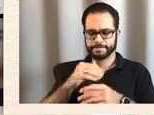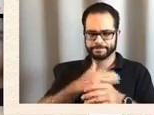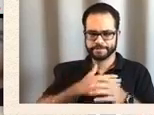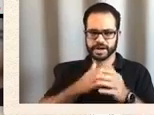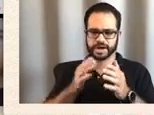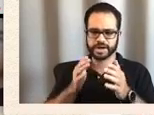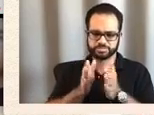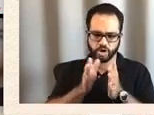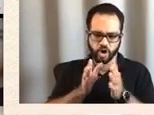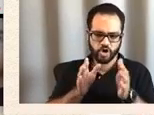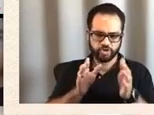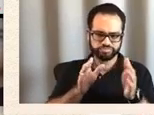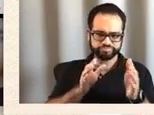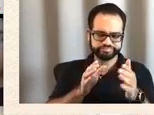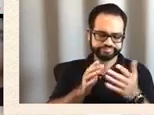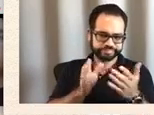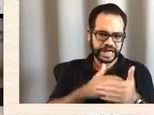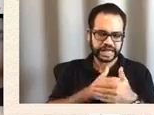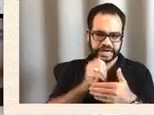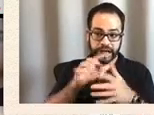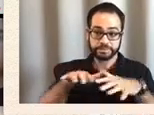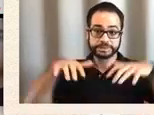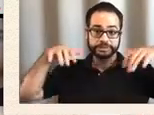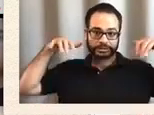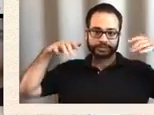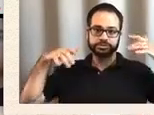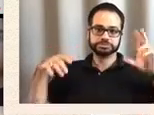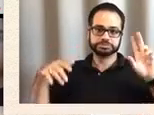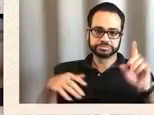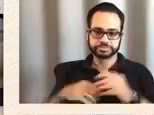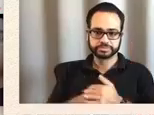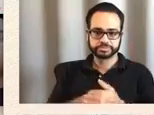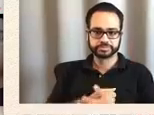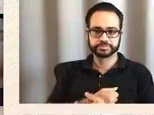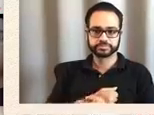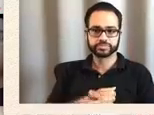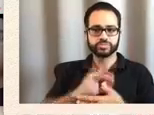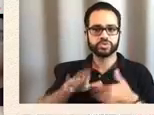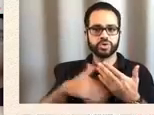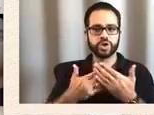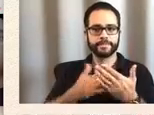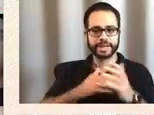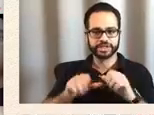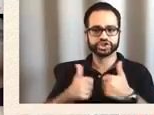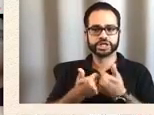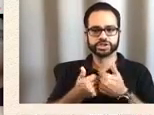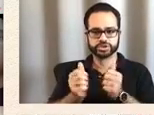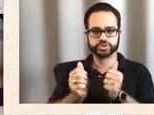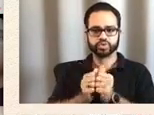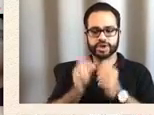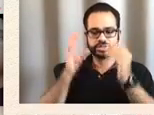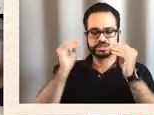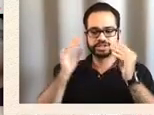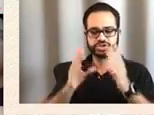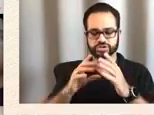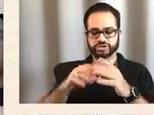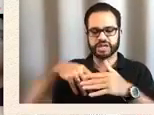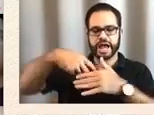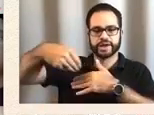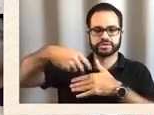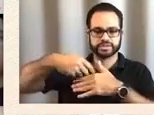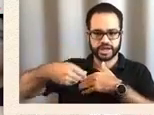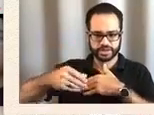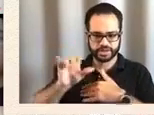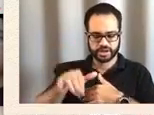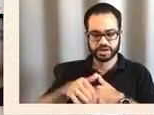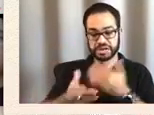halls or anything. And actually all of the challenges I've encountered with instructors have been outside of that. Part of that may be because